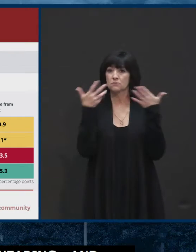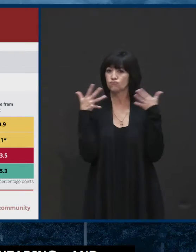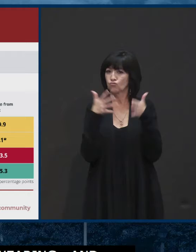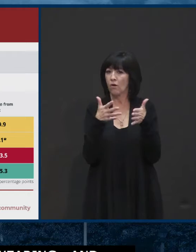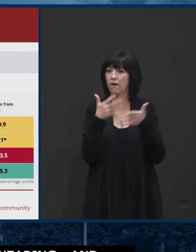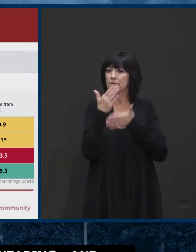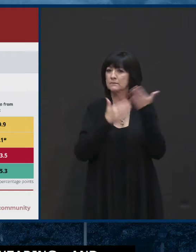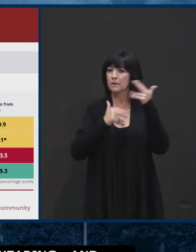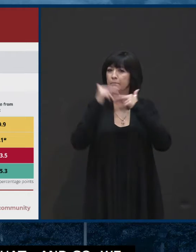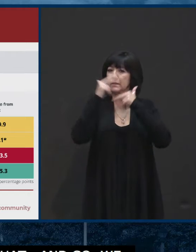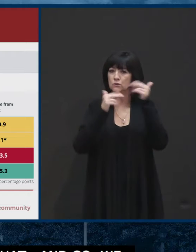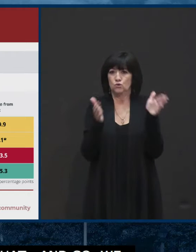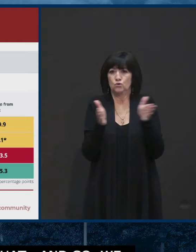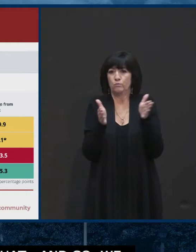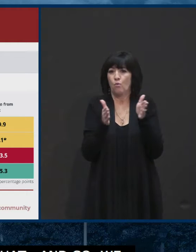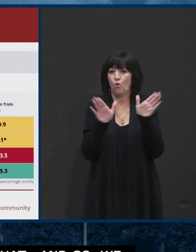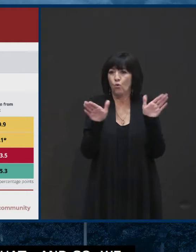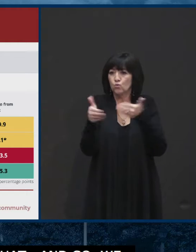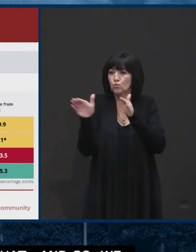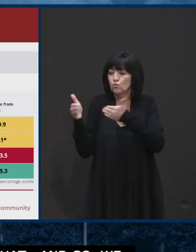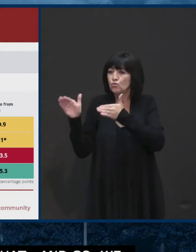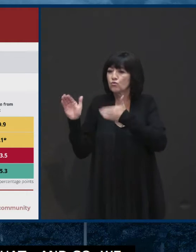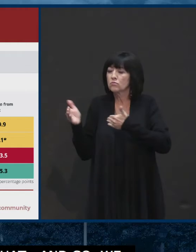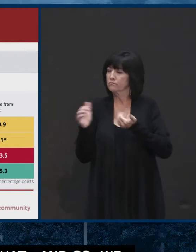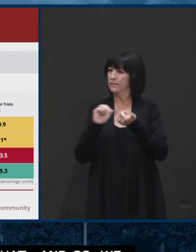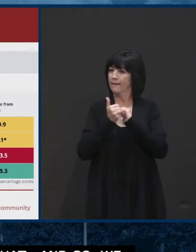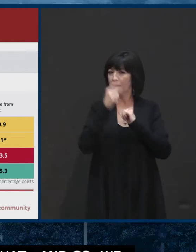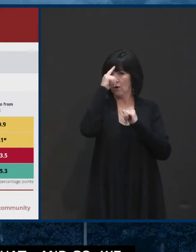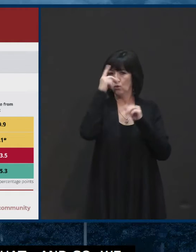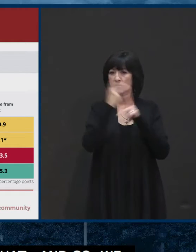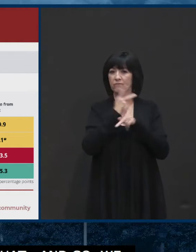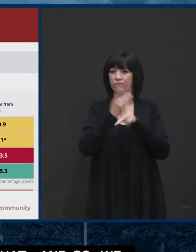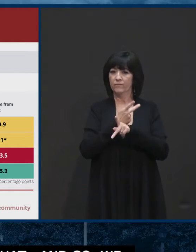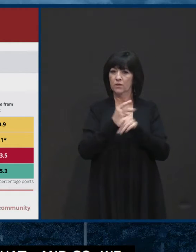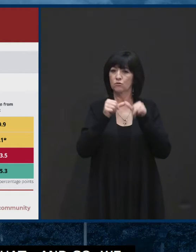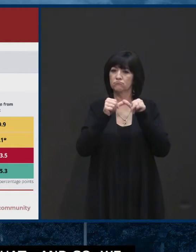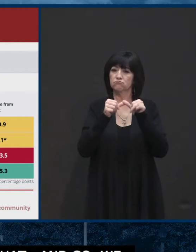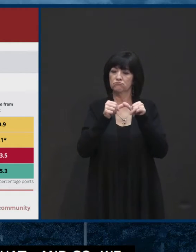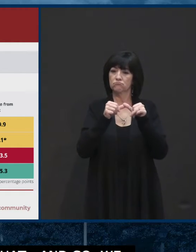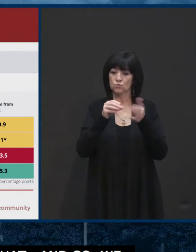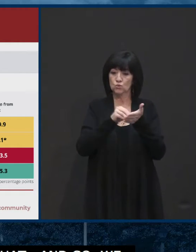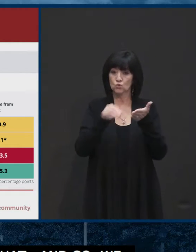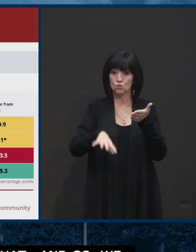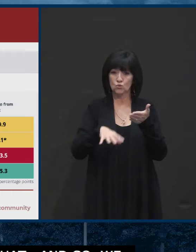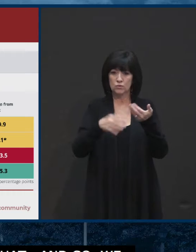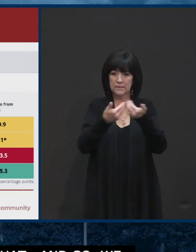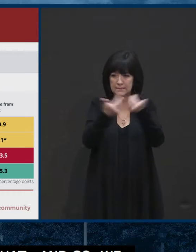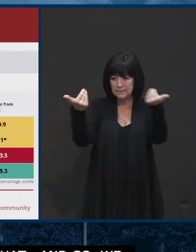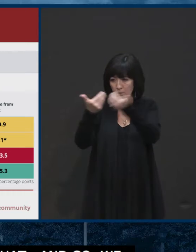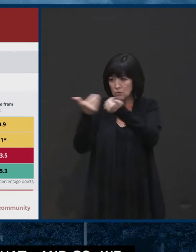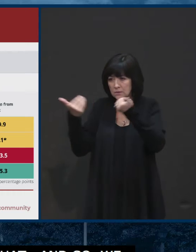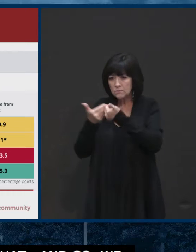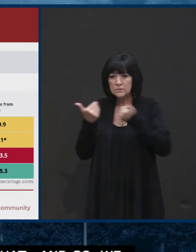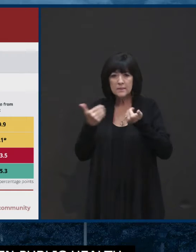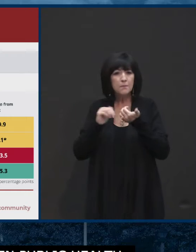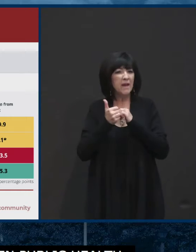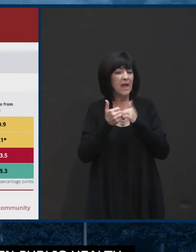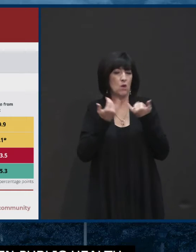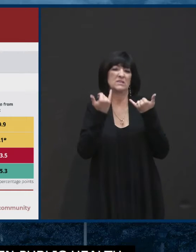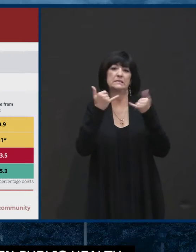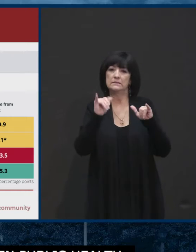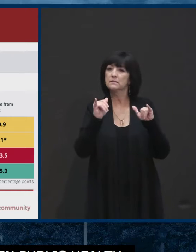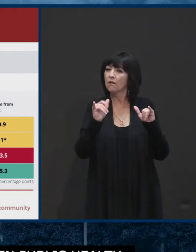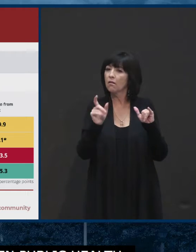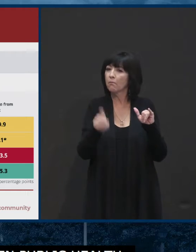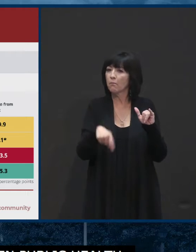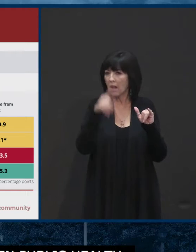and our data and the circumstances on the ground and the school districts and decision makers with respect to what